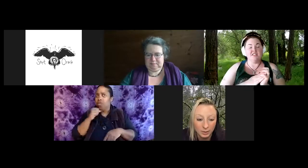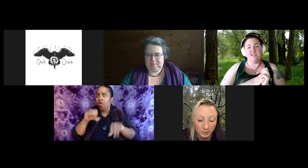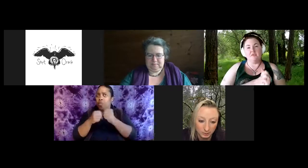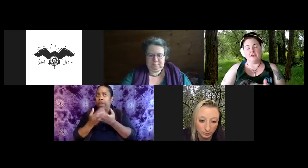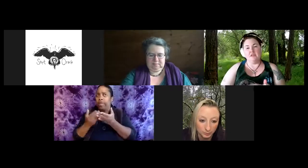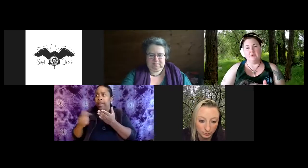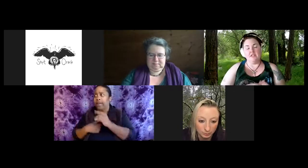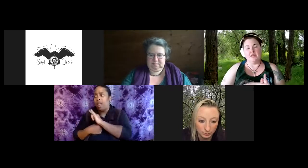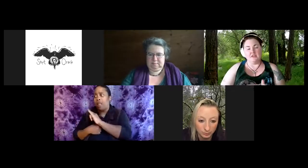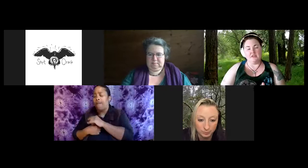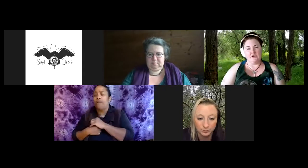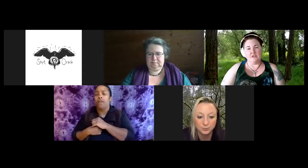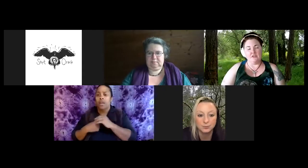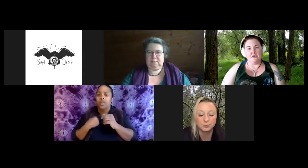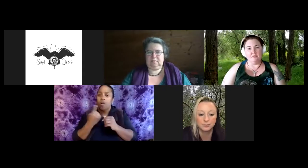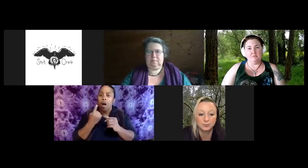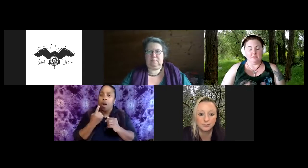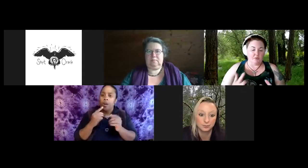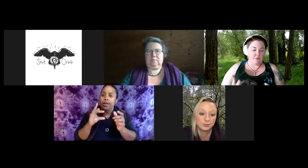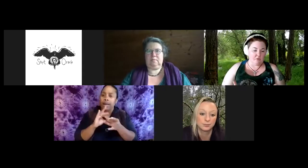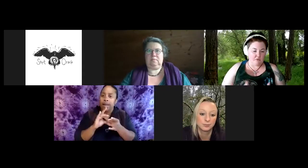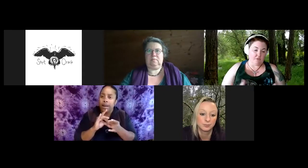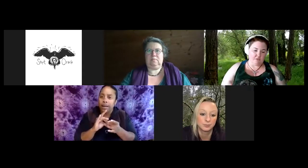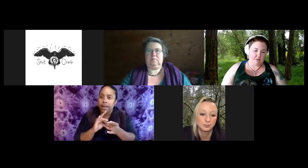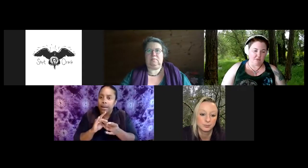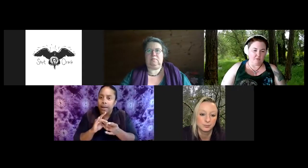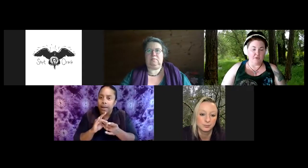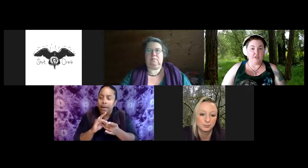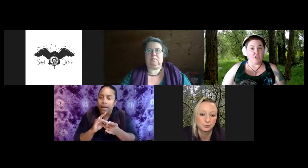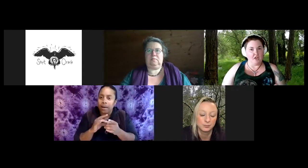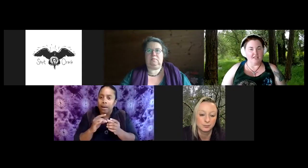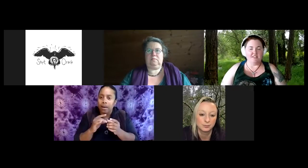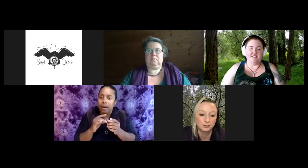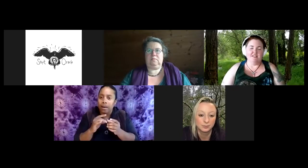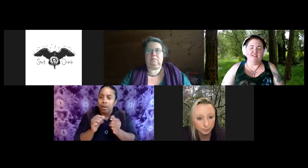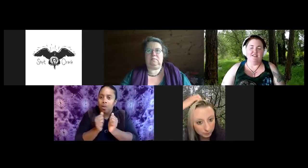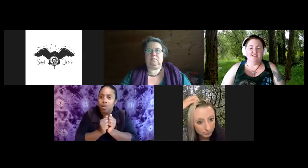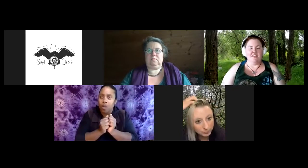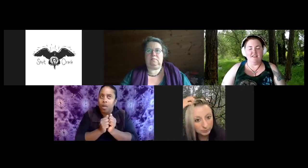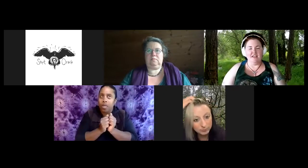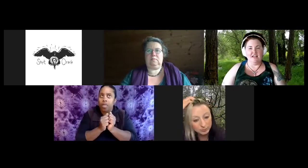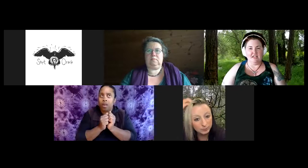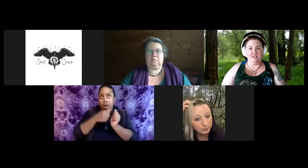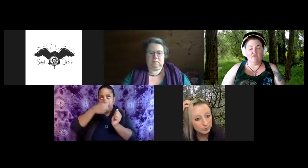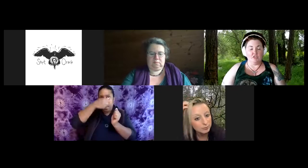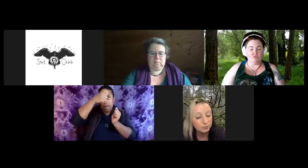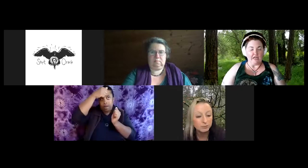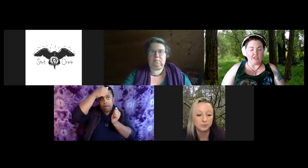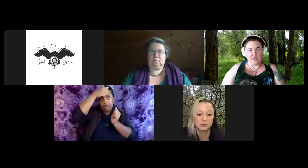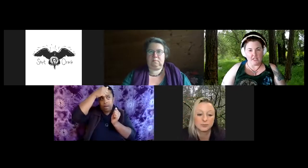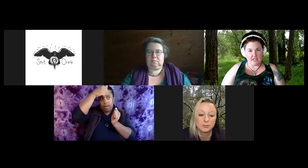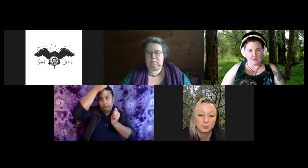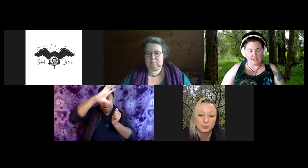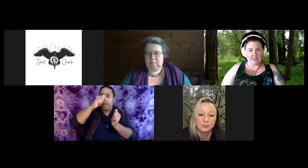But I'm always connected with him. One of the other people, or not people, one of the other goddesses that I